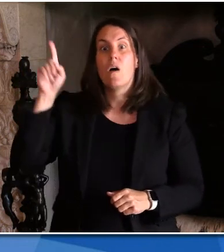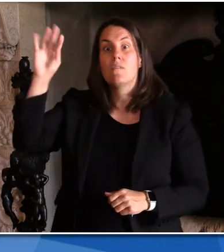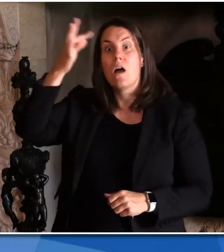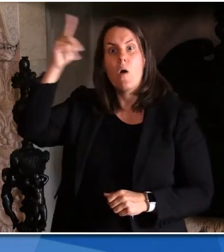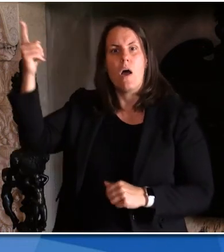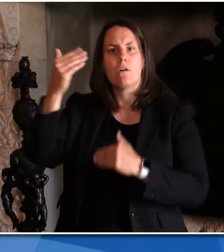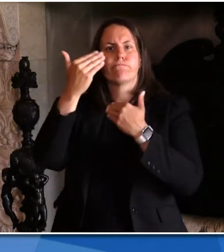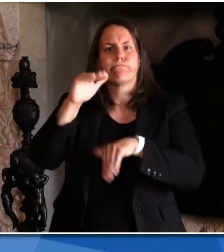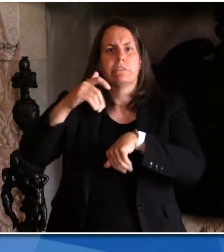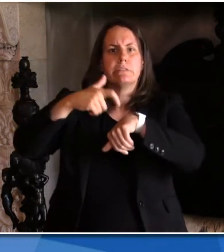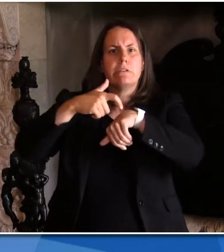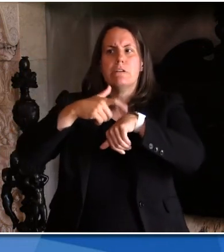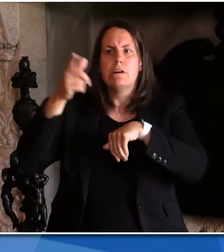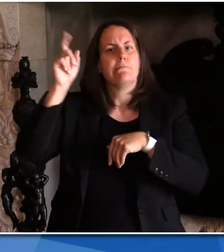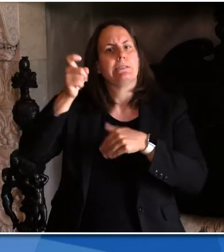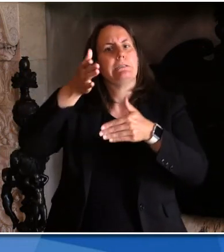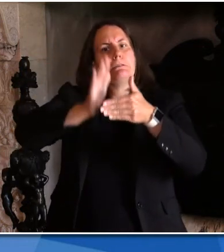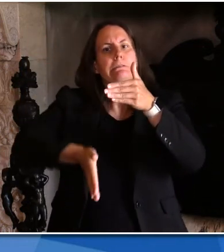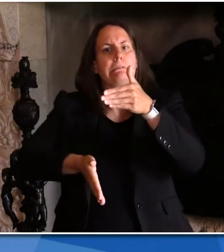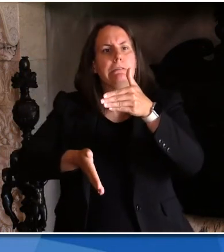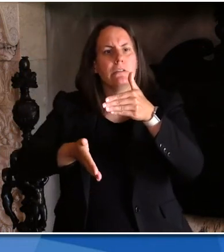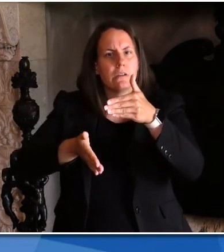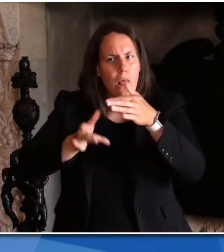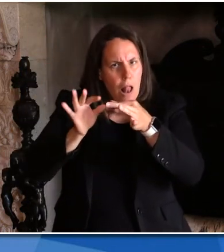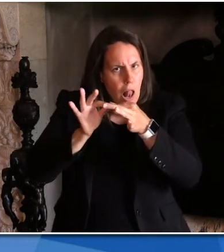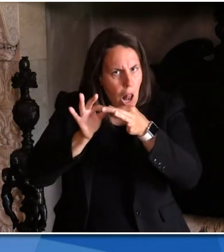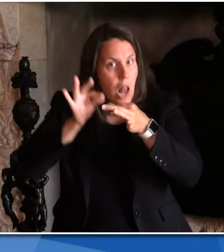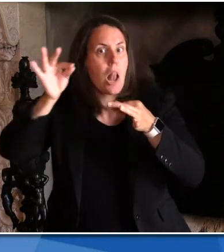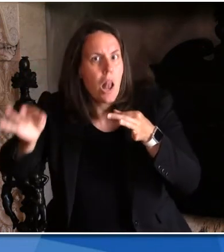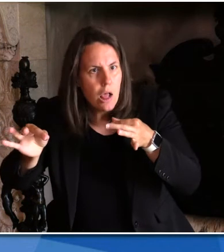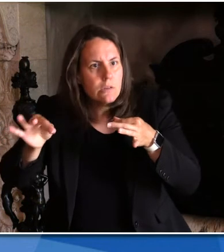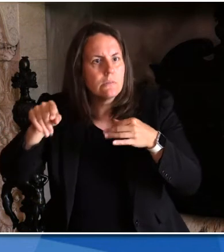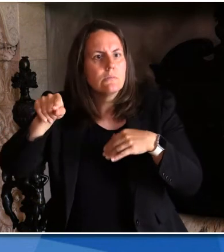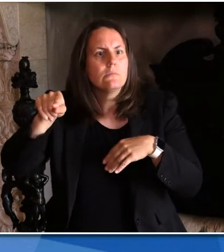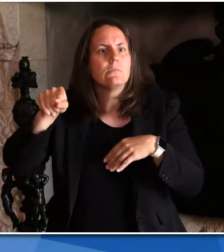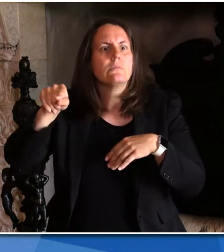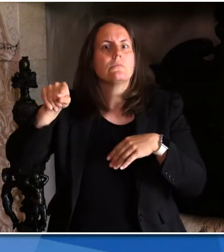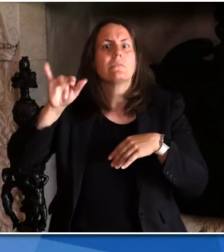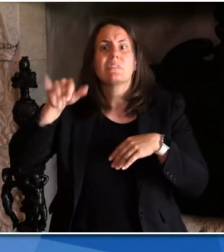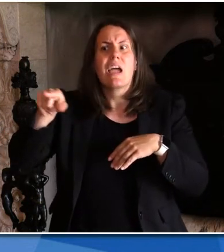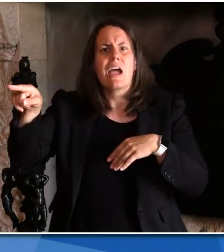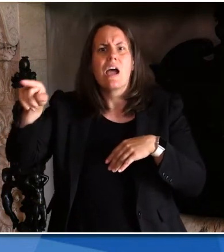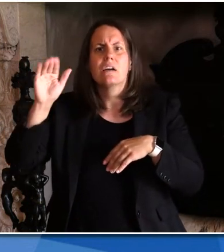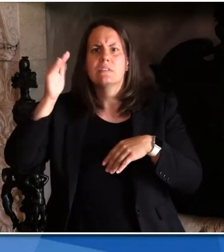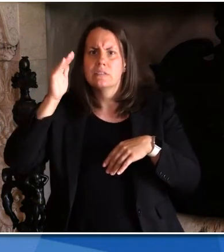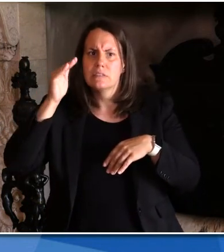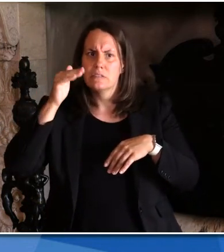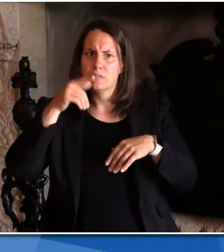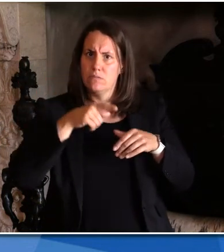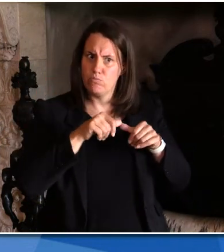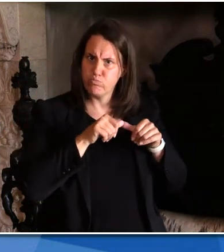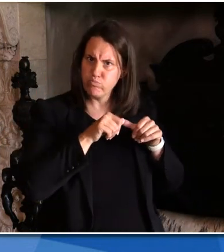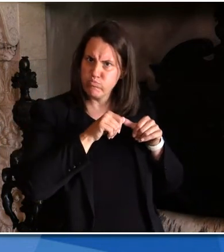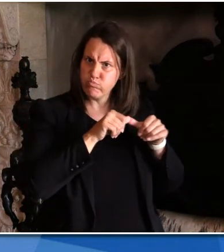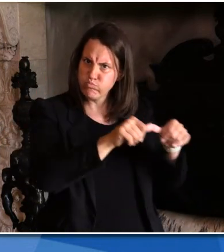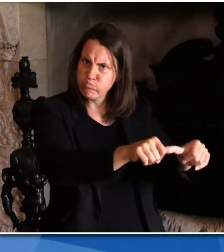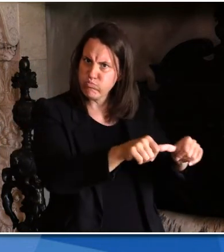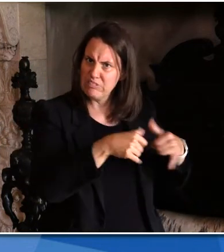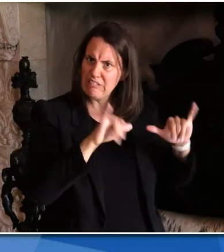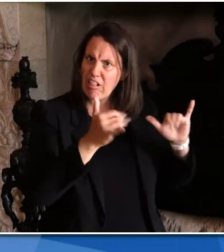long do you expect those locations to continue to operate, and what's kind of the future of the deployment